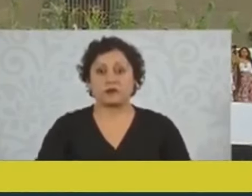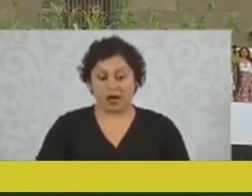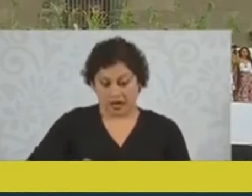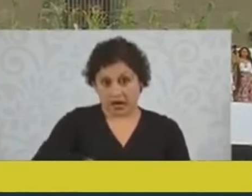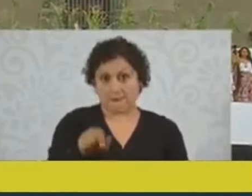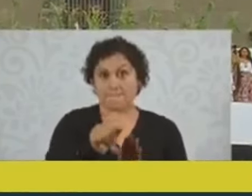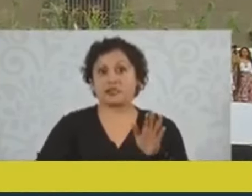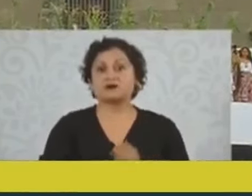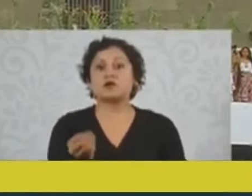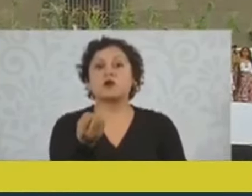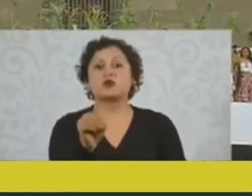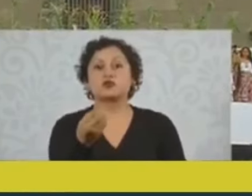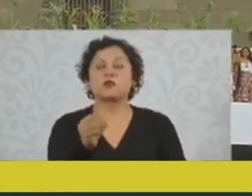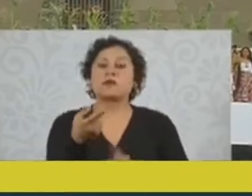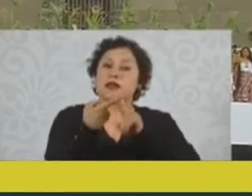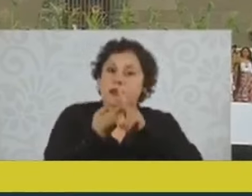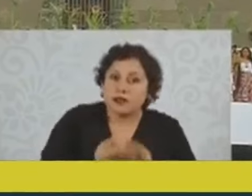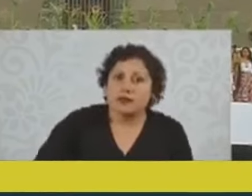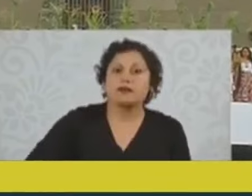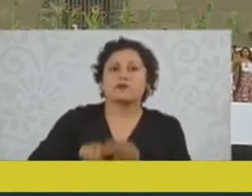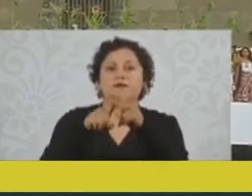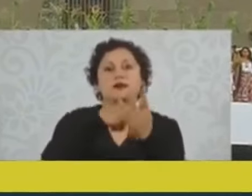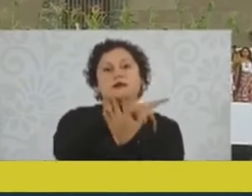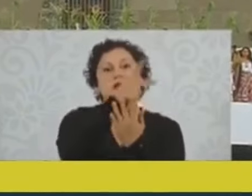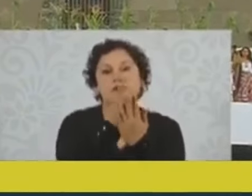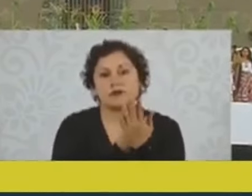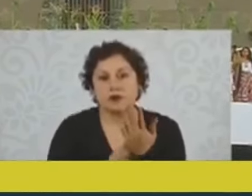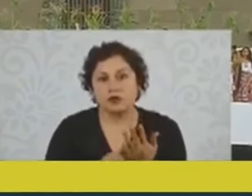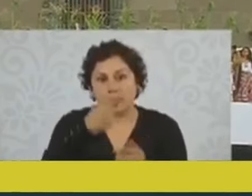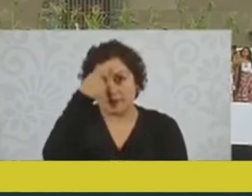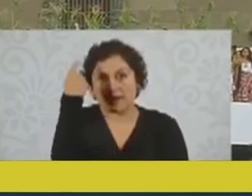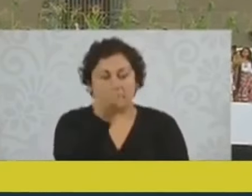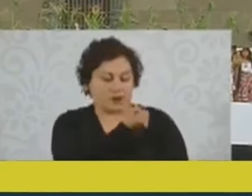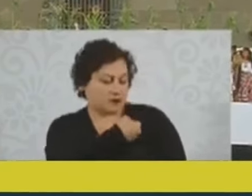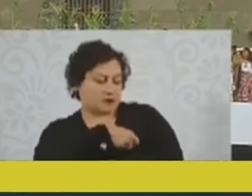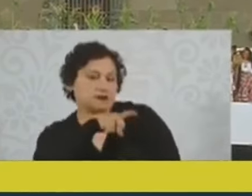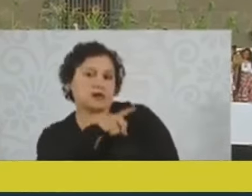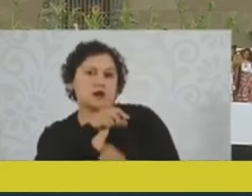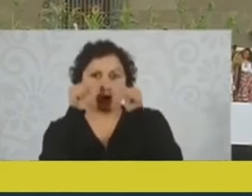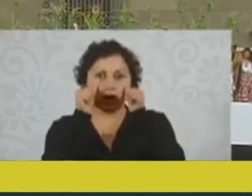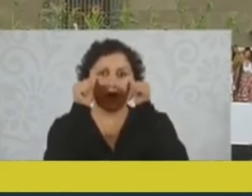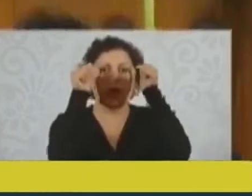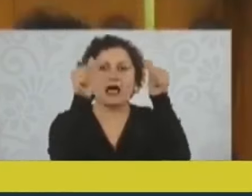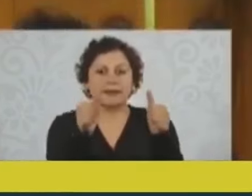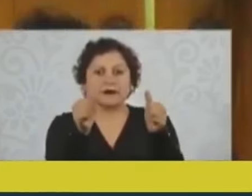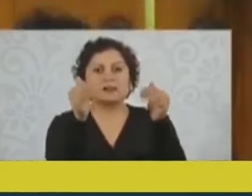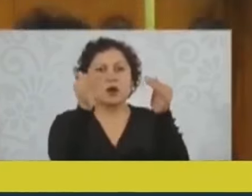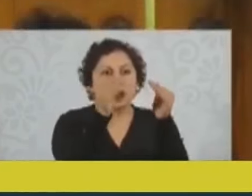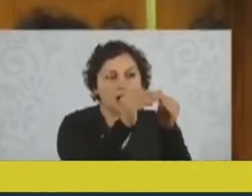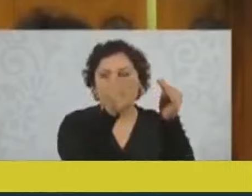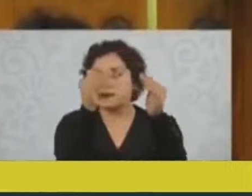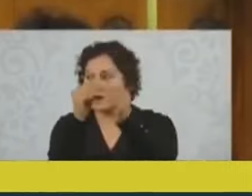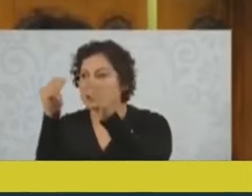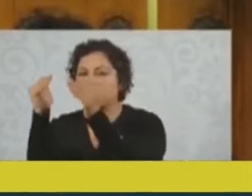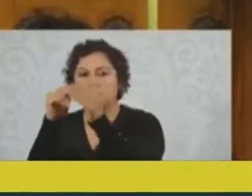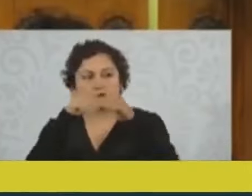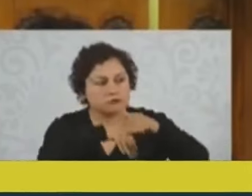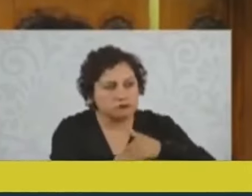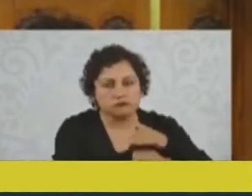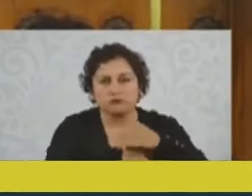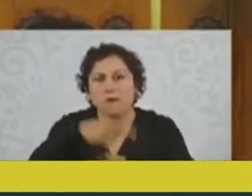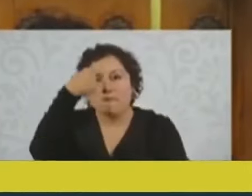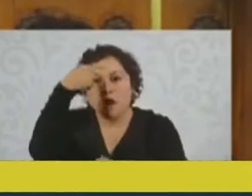22. This October, we also will start with a program of healthcare